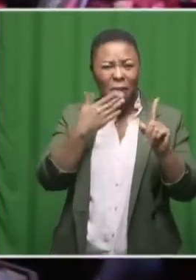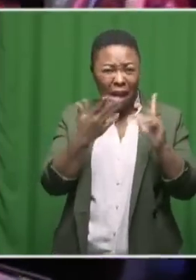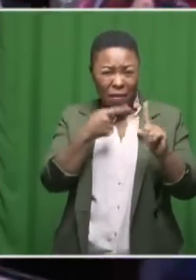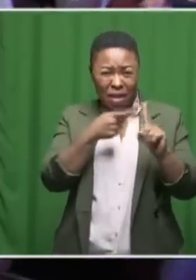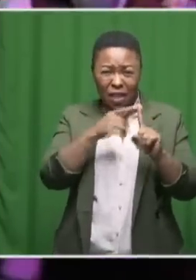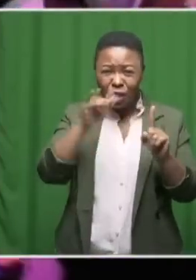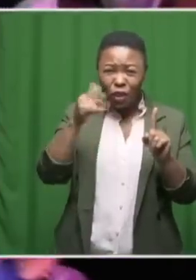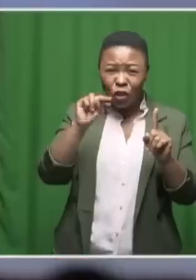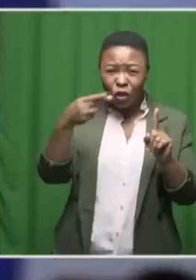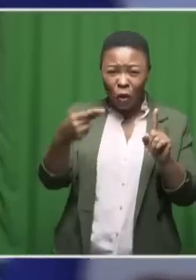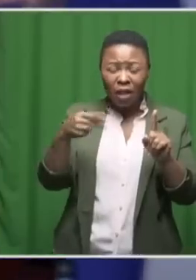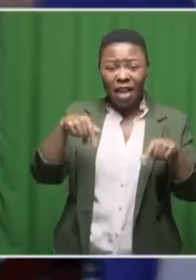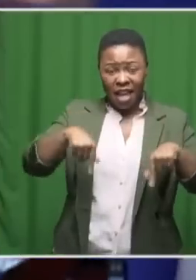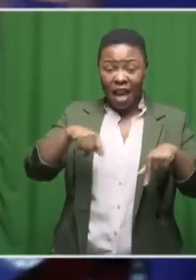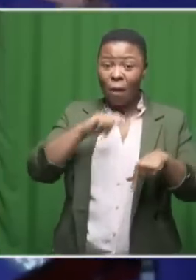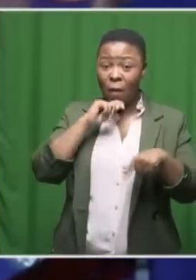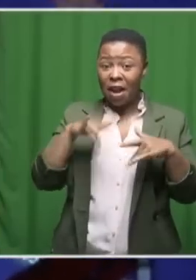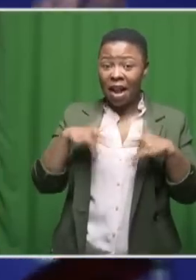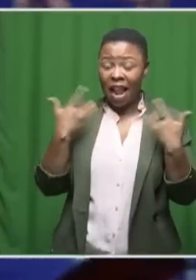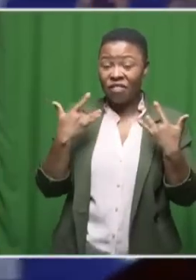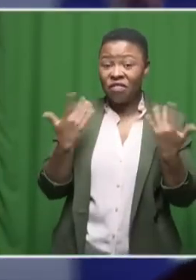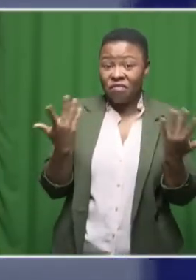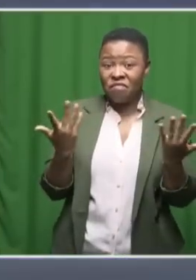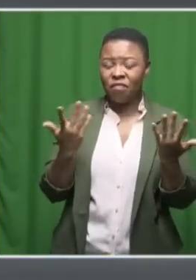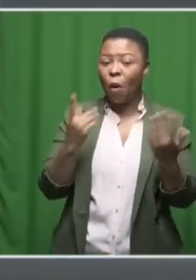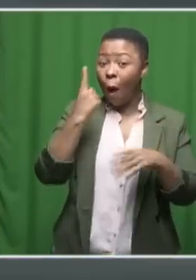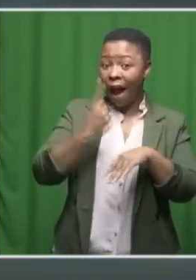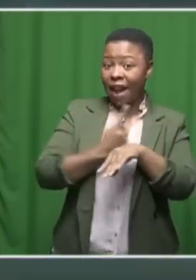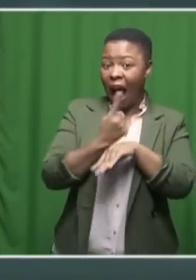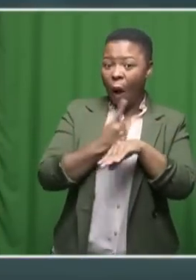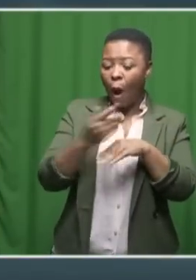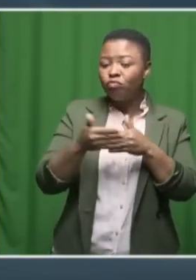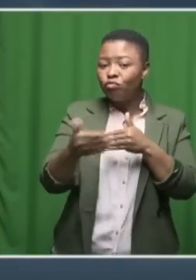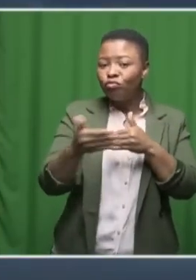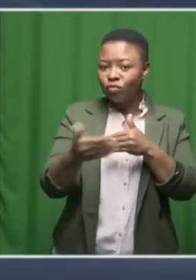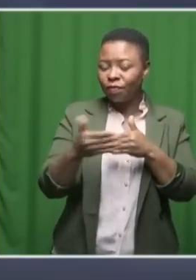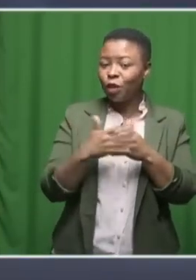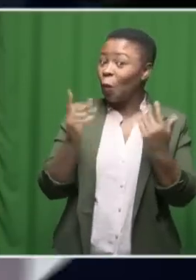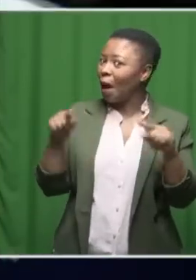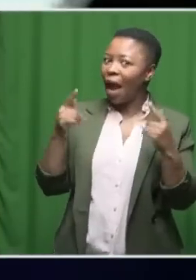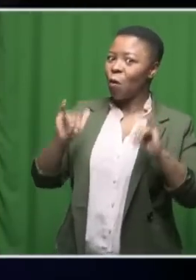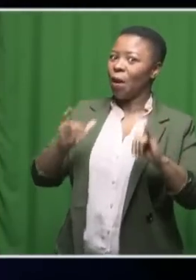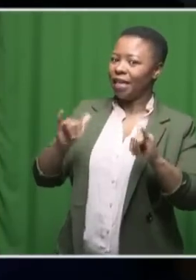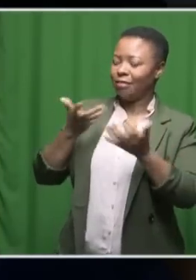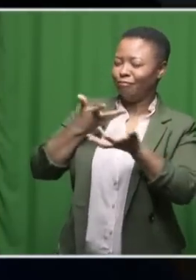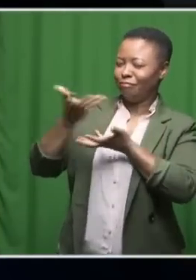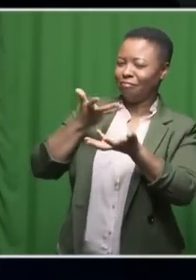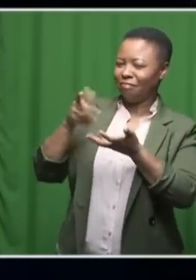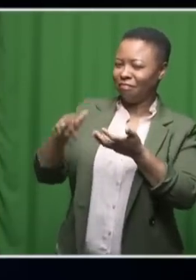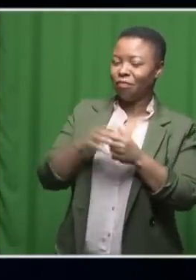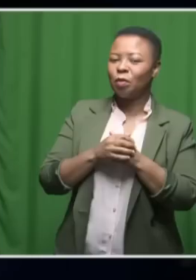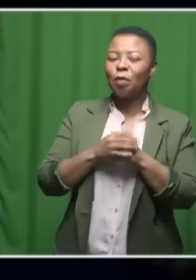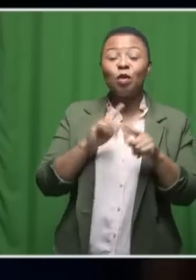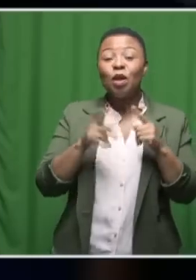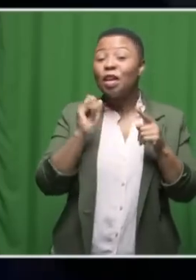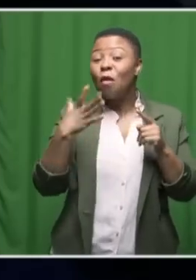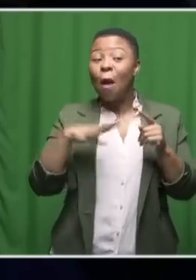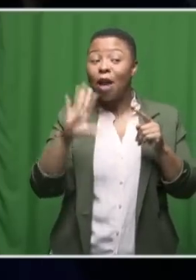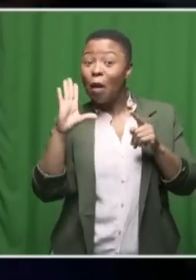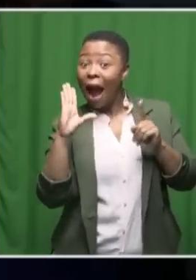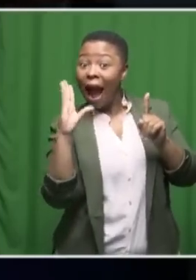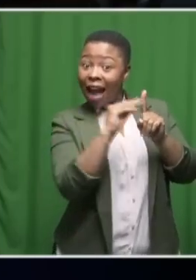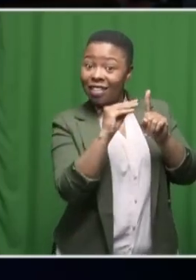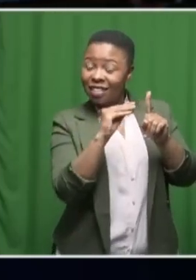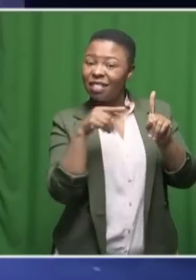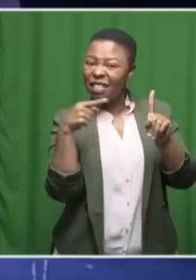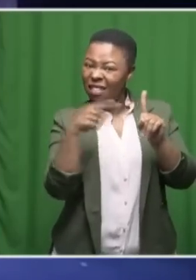be here on Morning Live in about an hour's time. Indeed. So looking forward to that conversation. And if you'd like to pose any questions to him, or